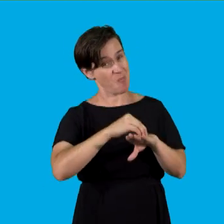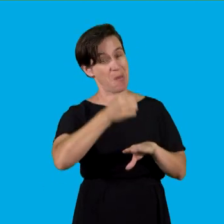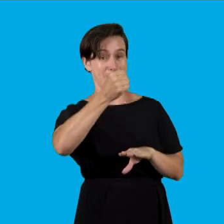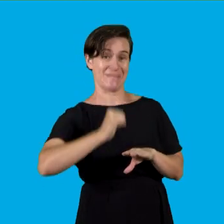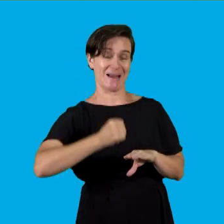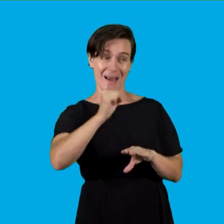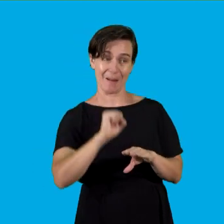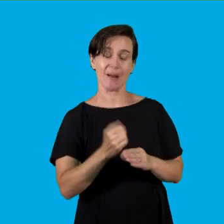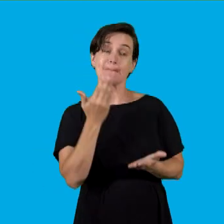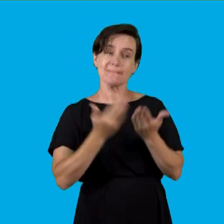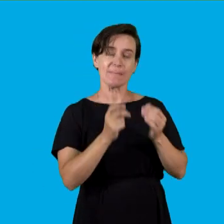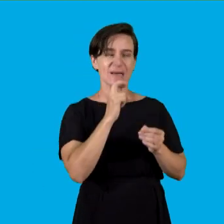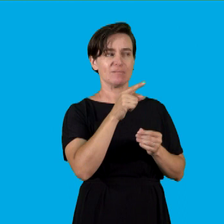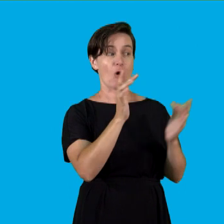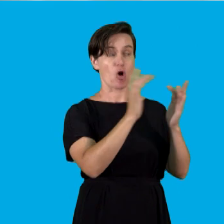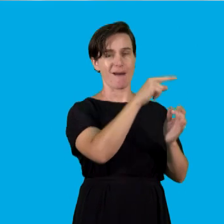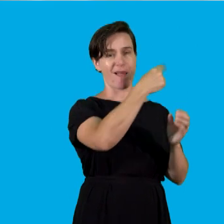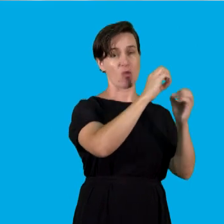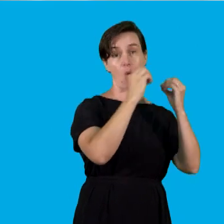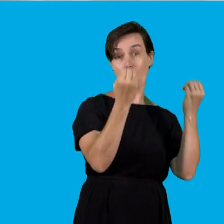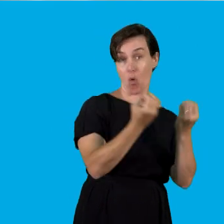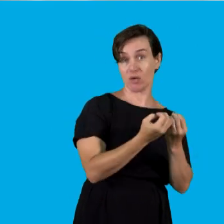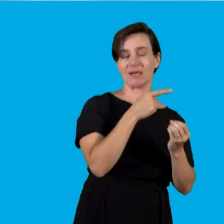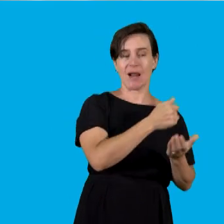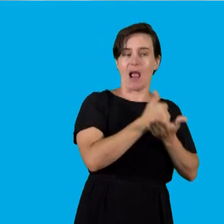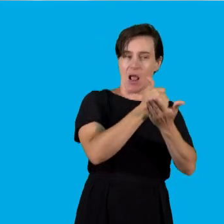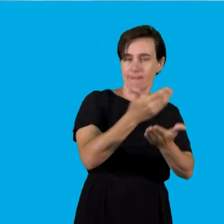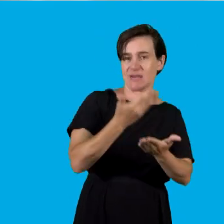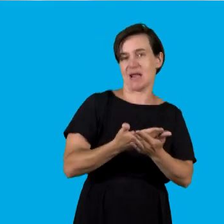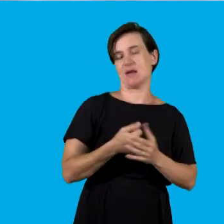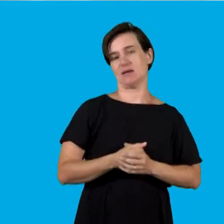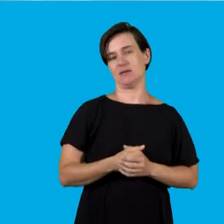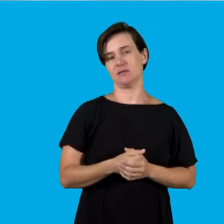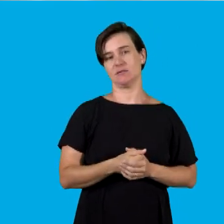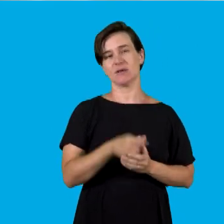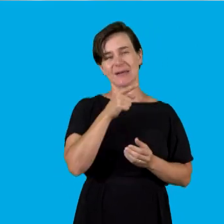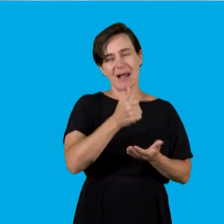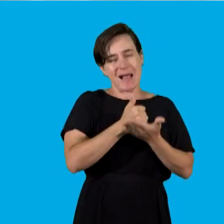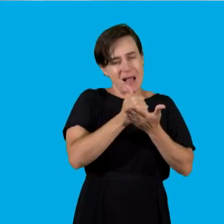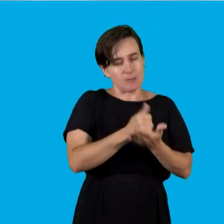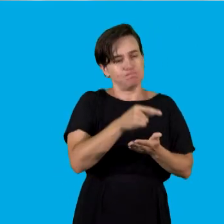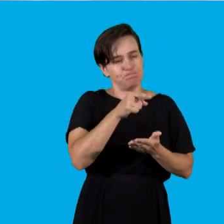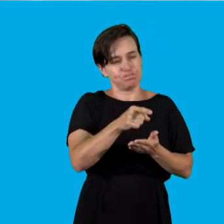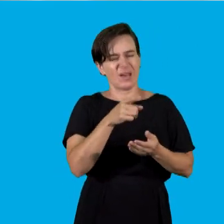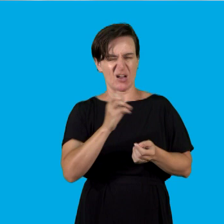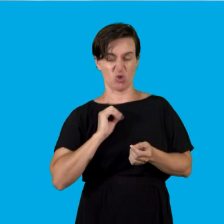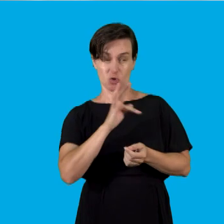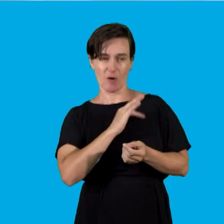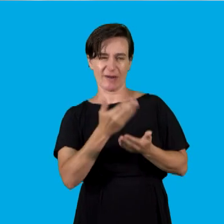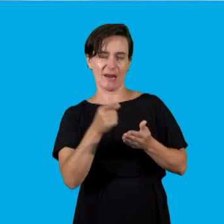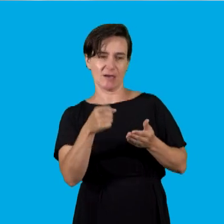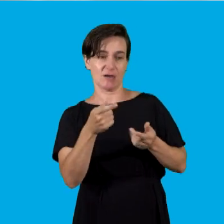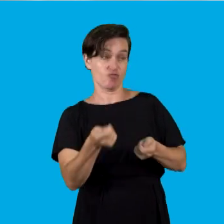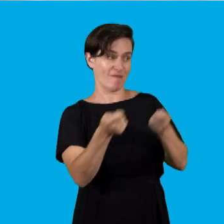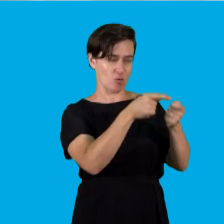you can do, you can make use of organizations such as Gamblers Anonymous, whereby you would refer those particular employees so that